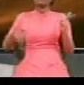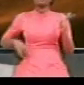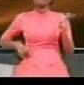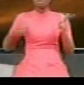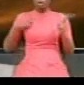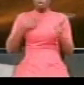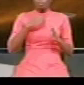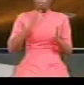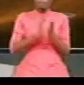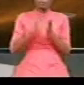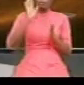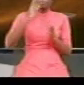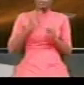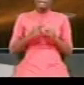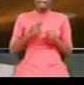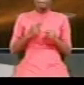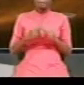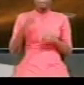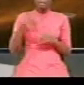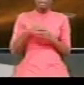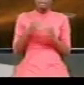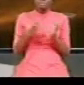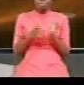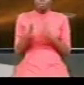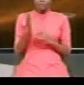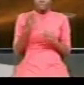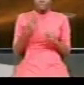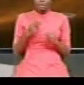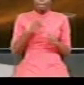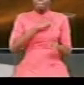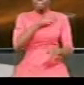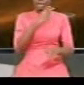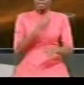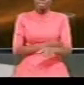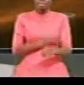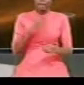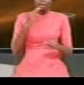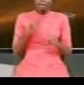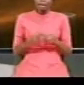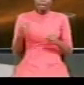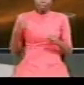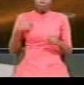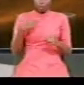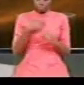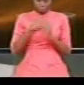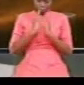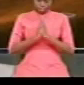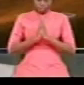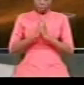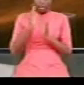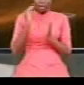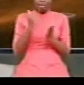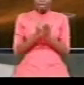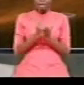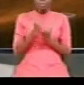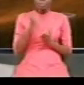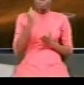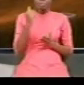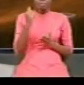We praise your name. In Jesus' mighty name we pray.